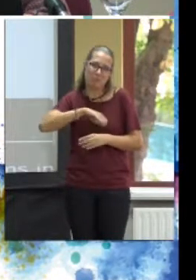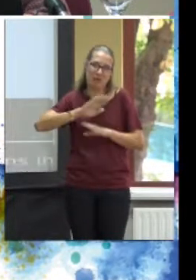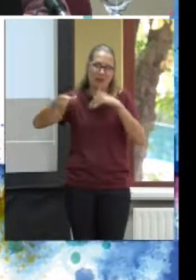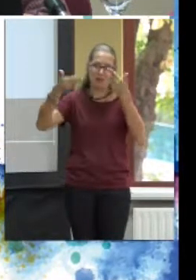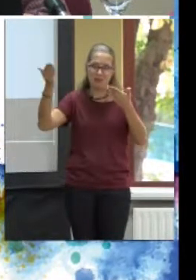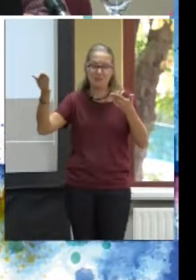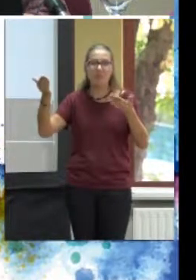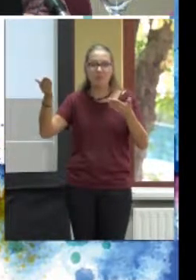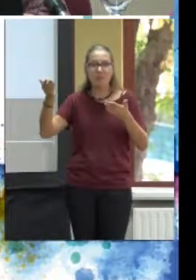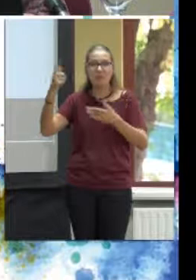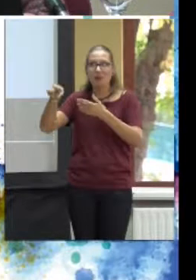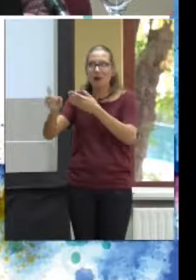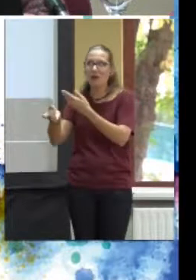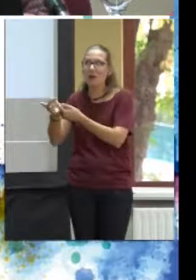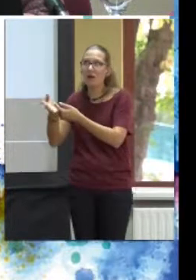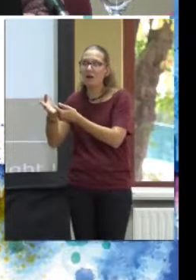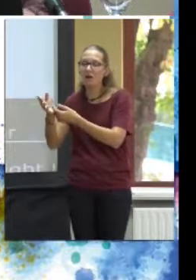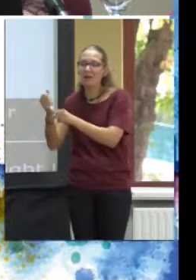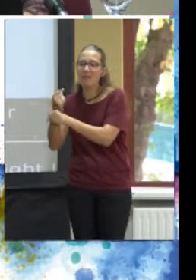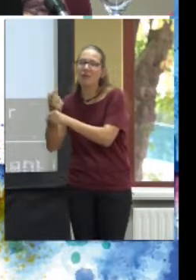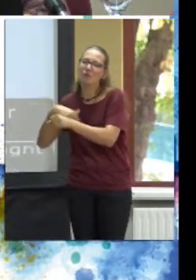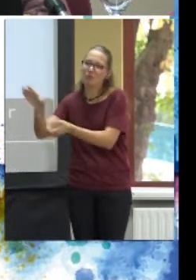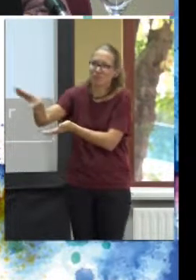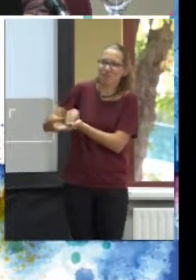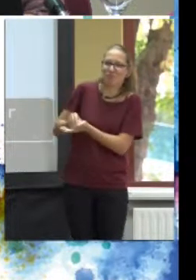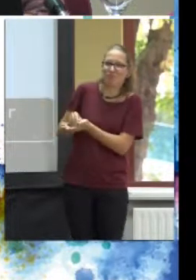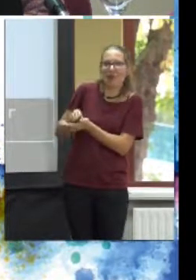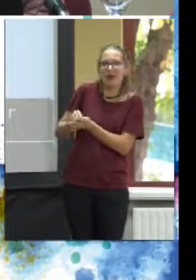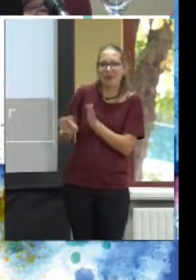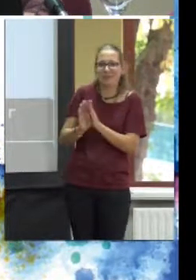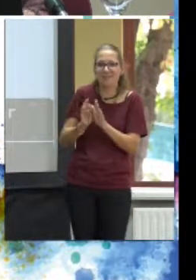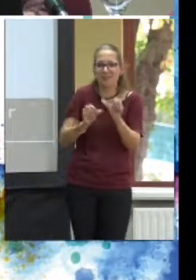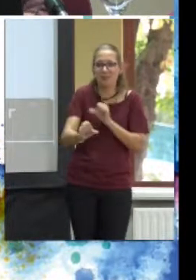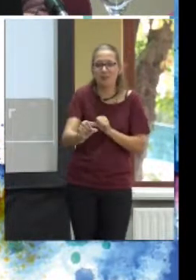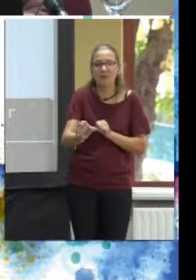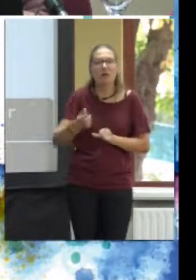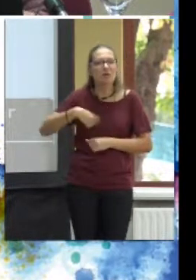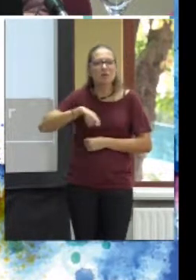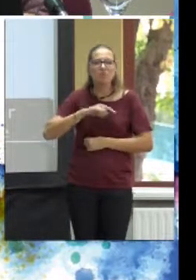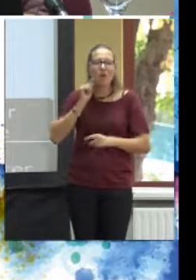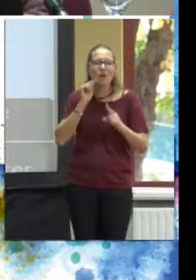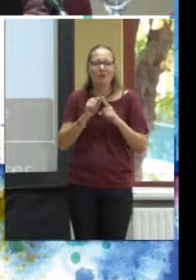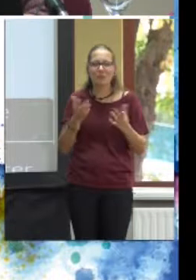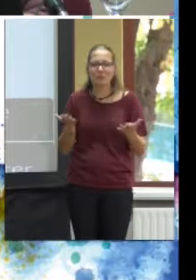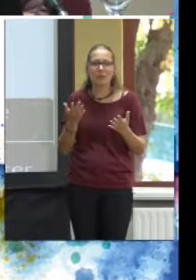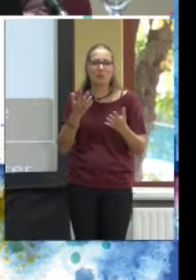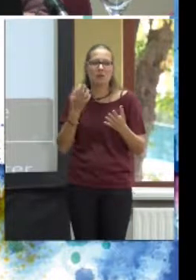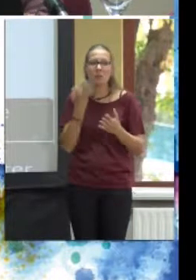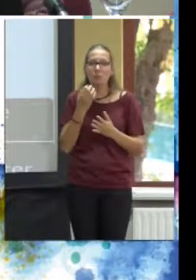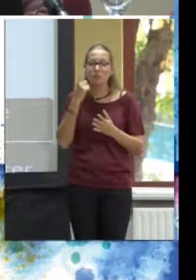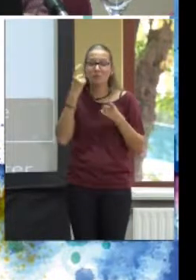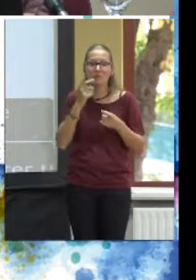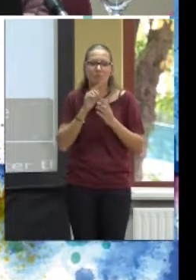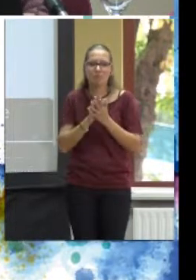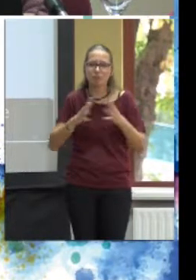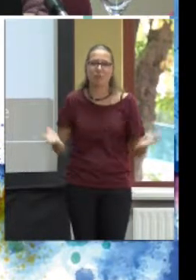museums want basically now is to foster the social role that museums have as a meeting point for everyone,